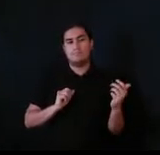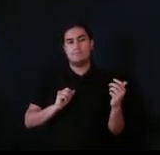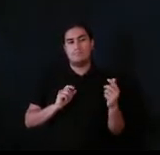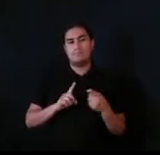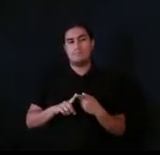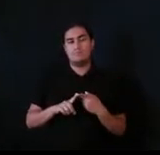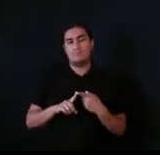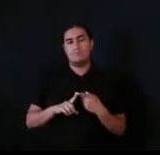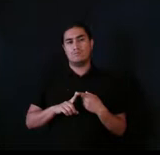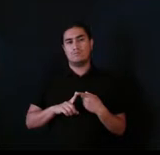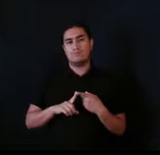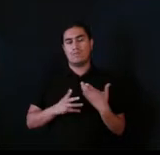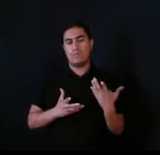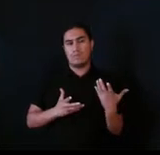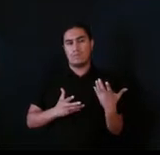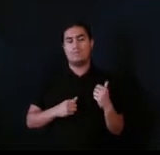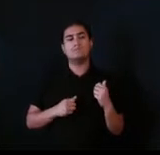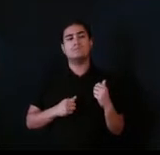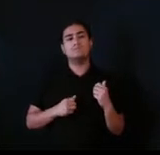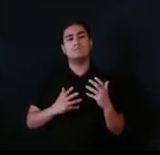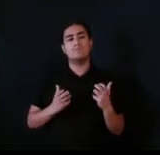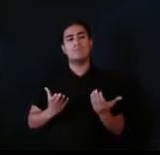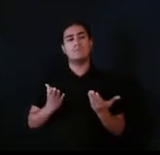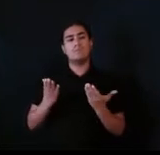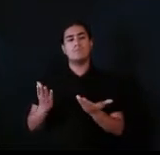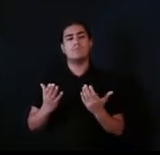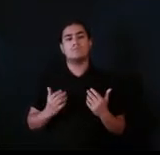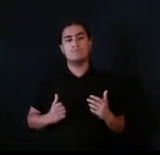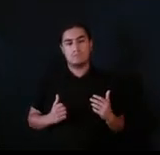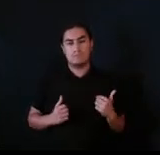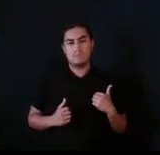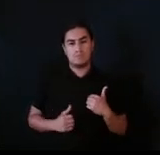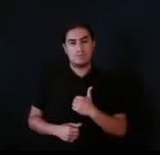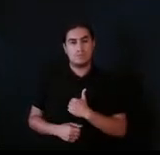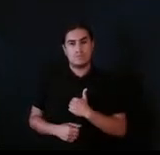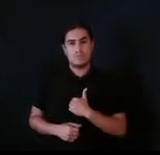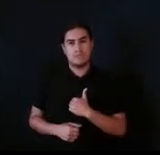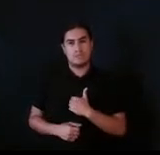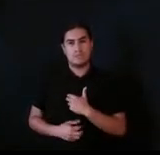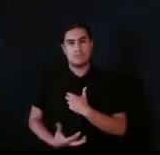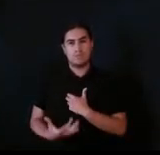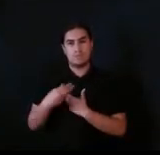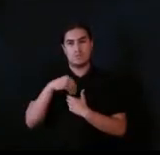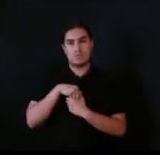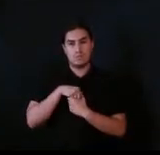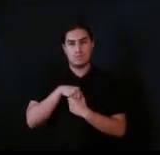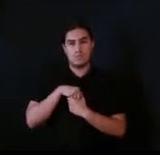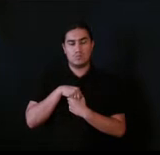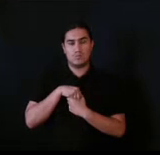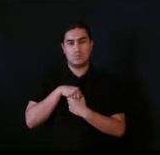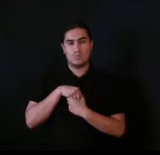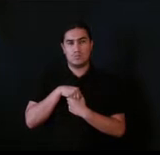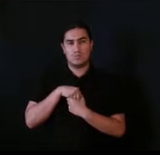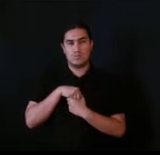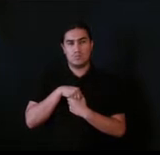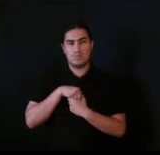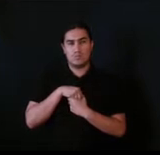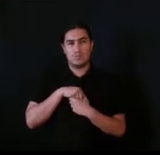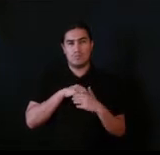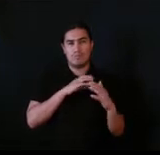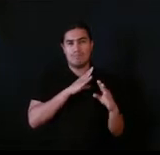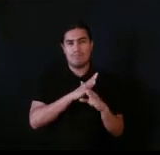to con what i wanted to propose is that we include some of these barriers and